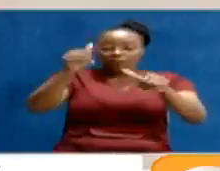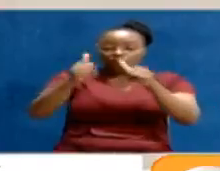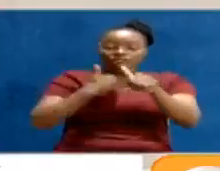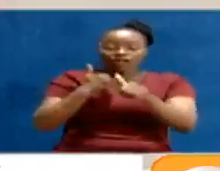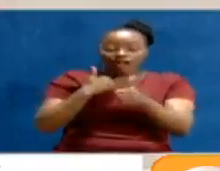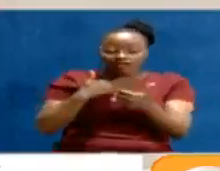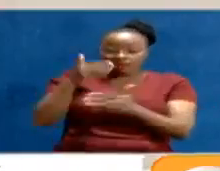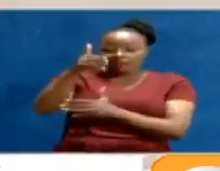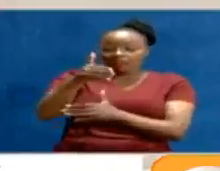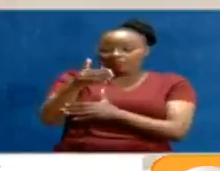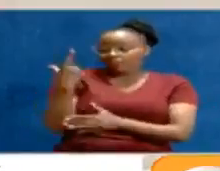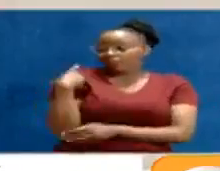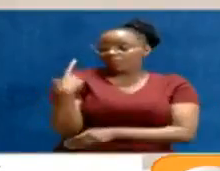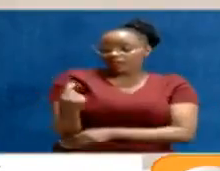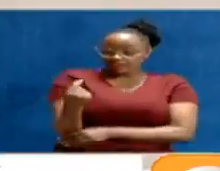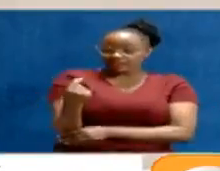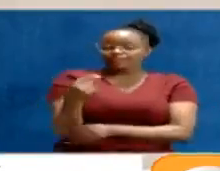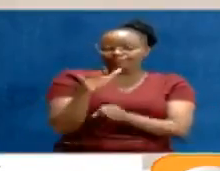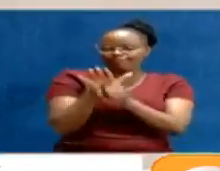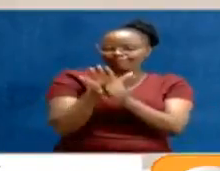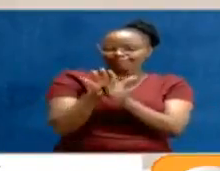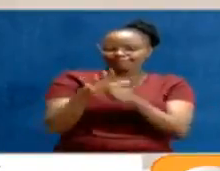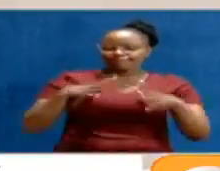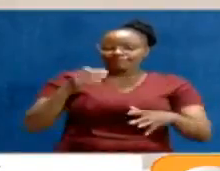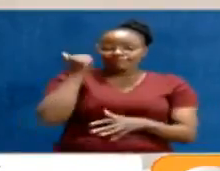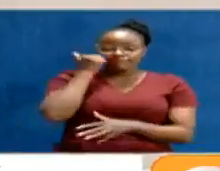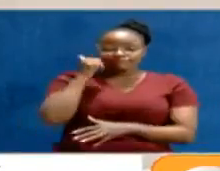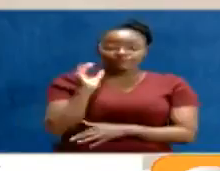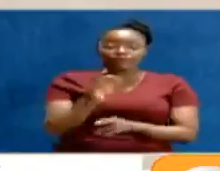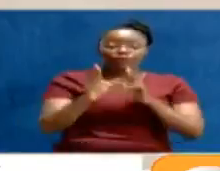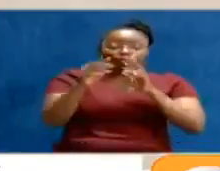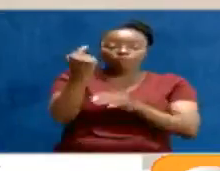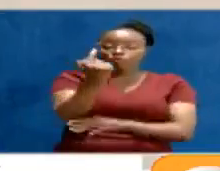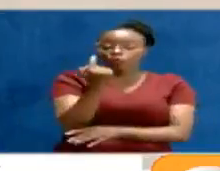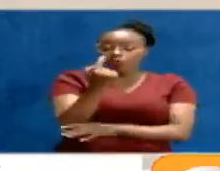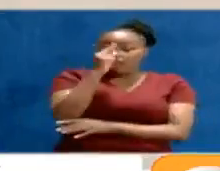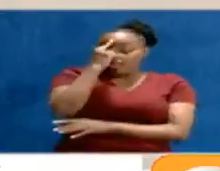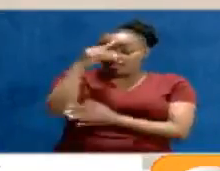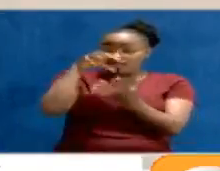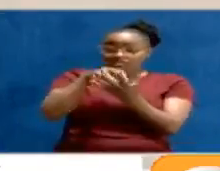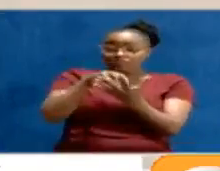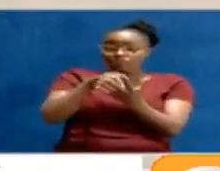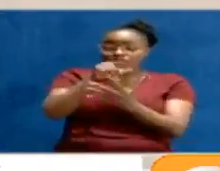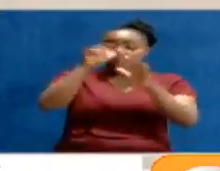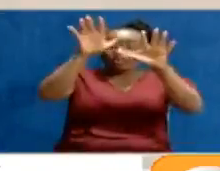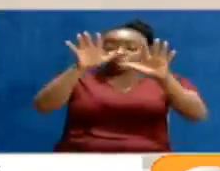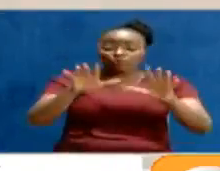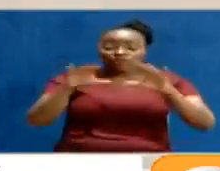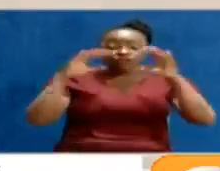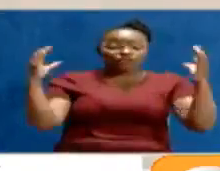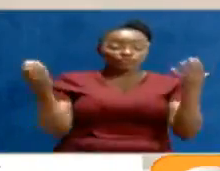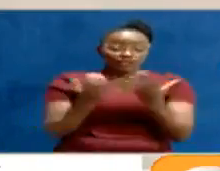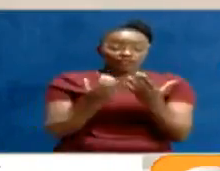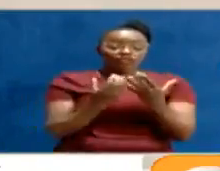have registered the latest high. And as Raquel Mwangangi reports, not only is India's situation important to